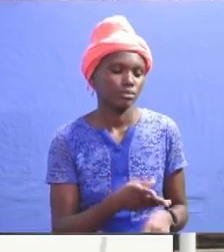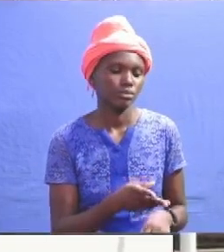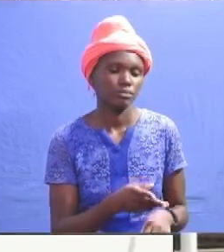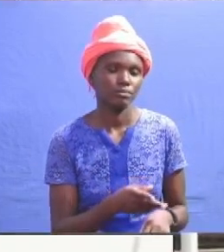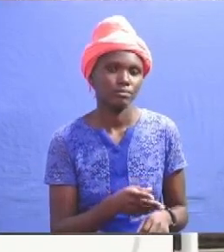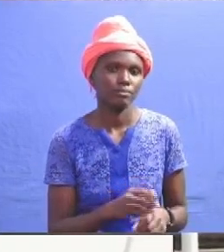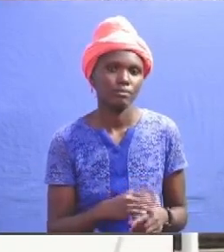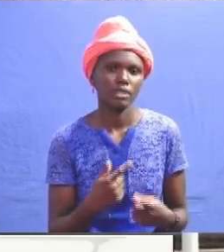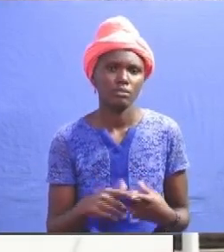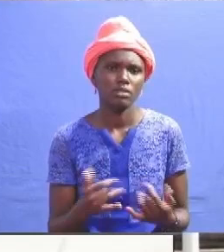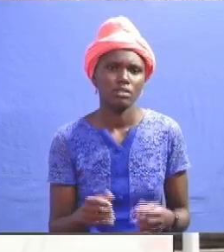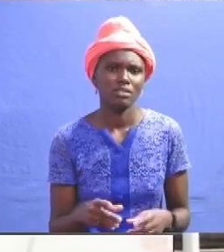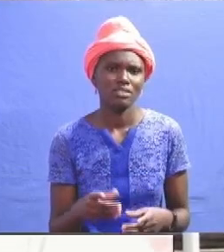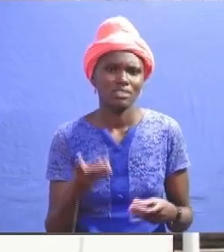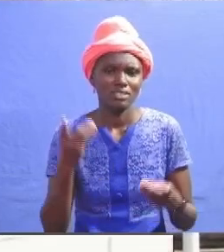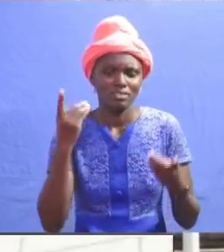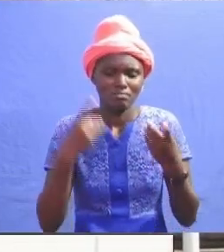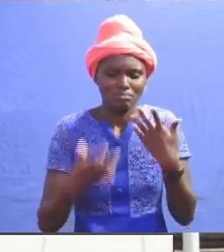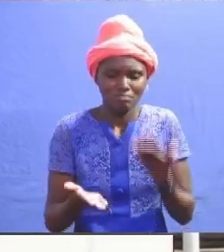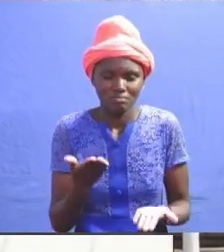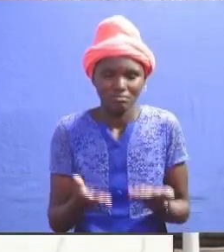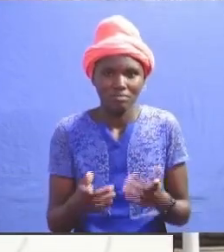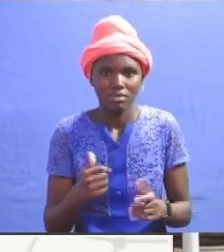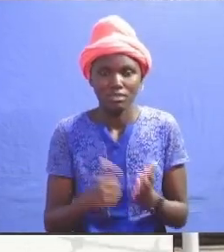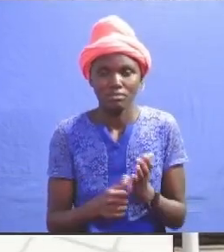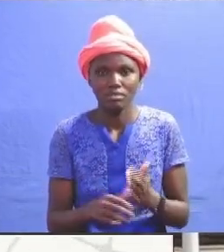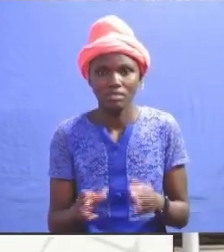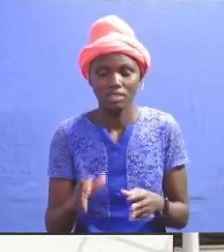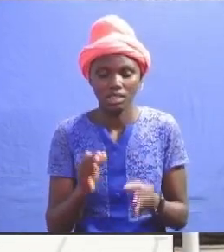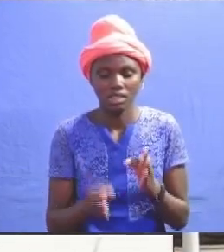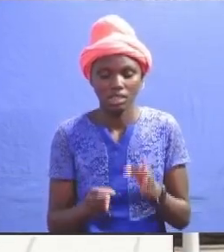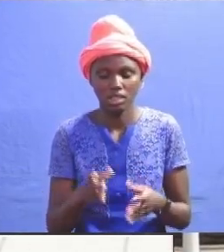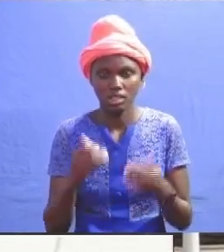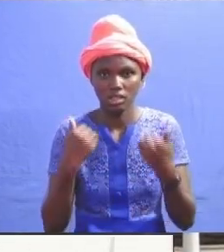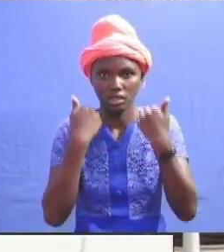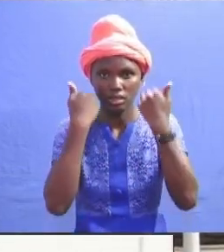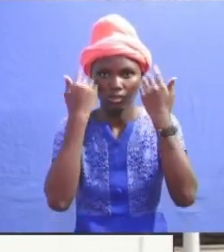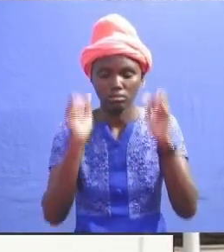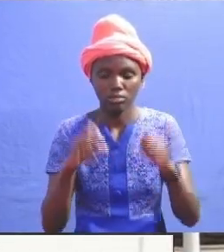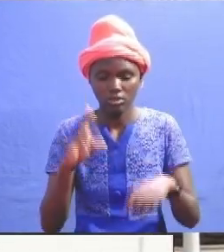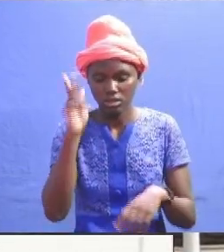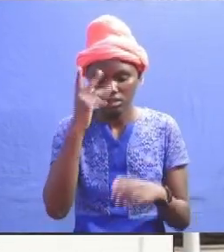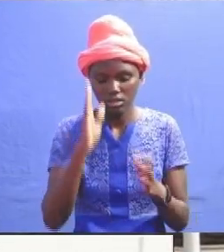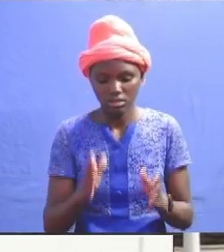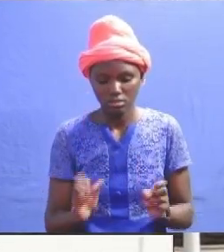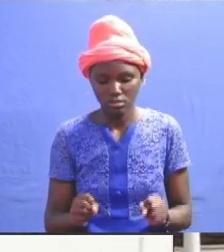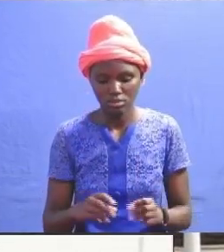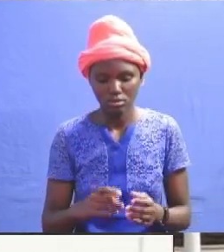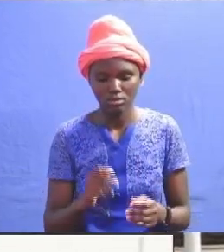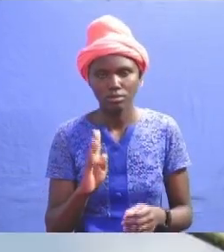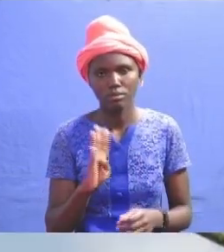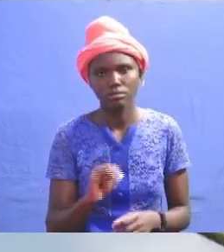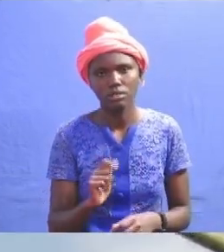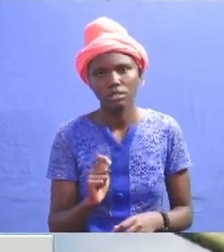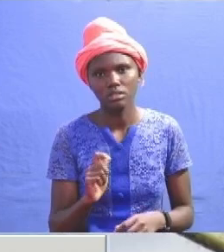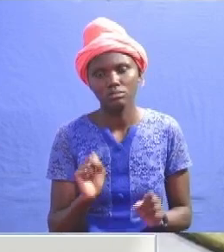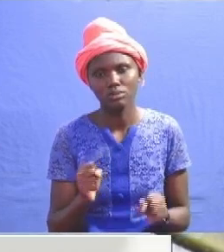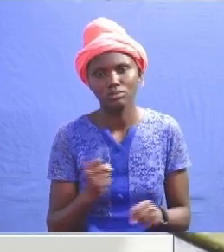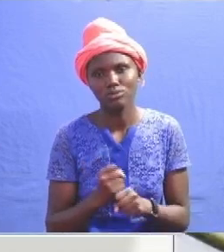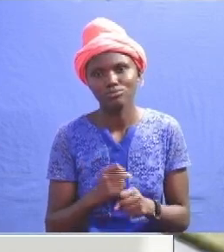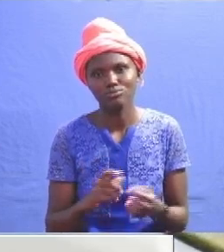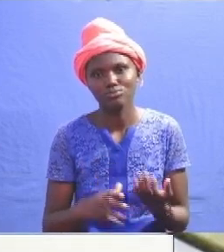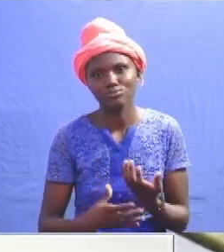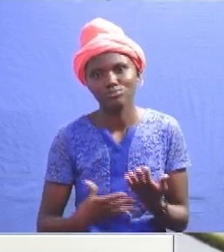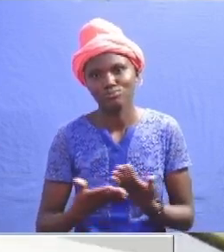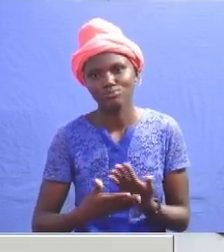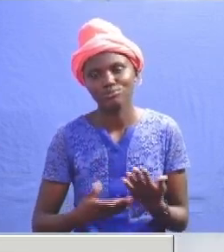sana. Despite legal hurdles and a court-ordered suspension, Kenya has already approved BT cotton genetically engineered